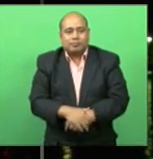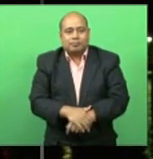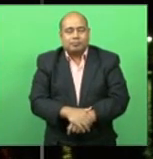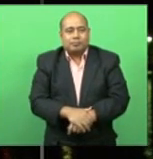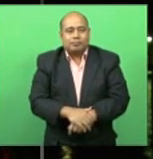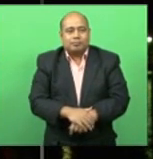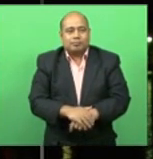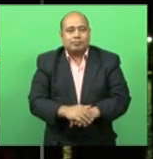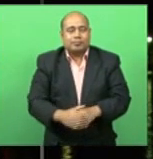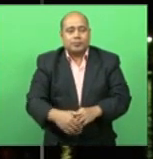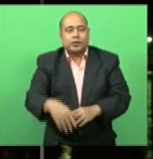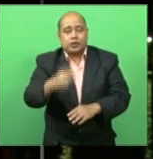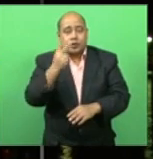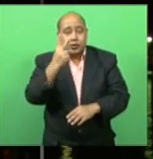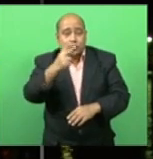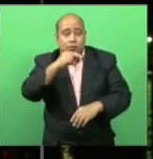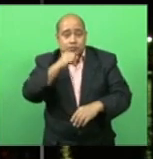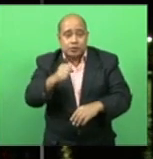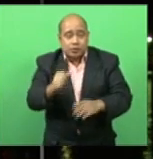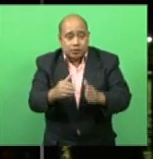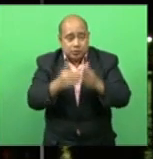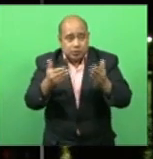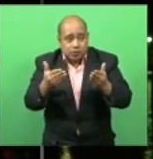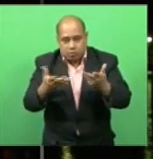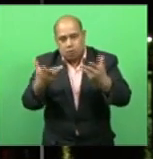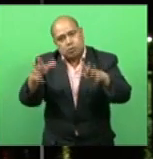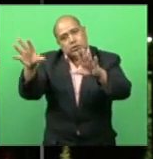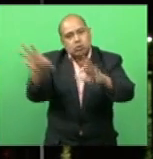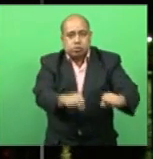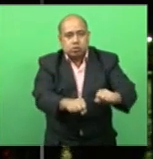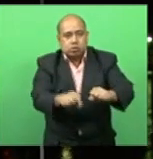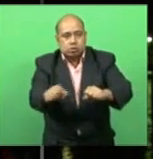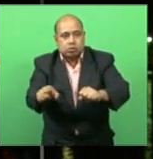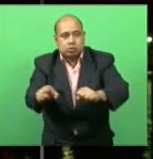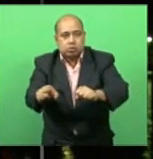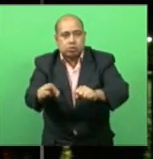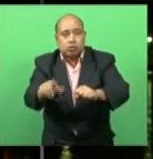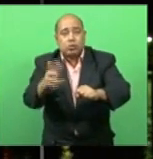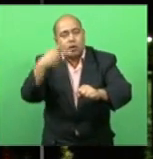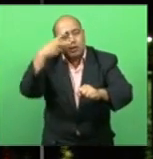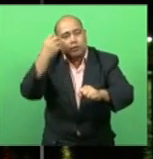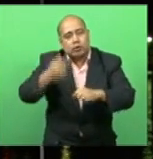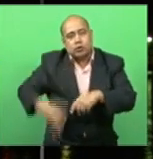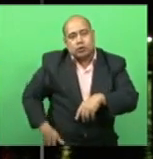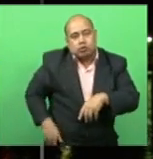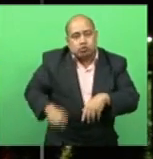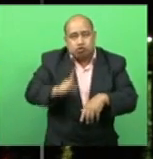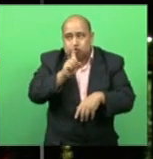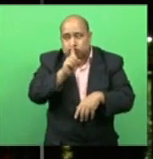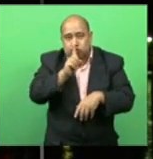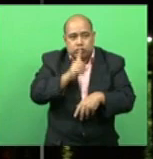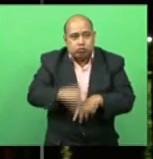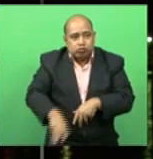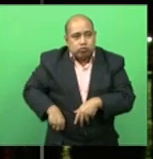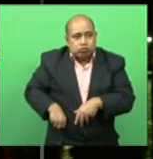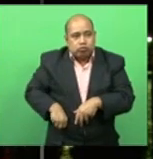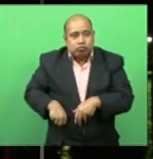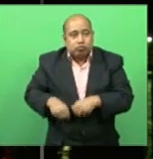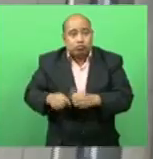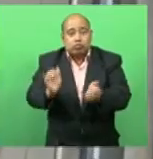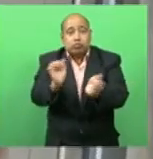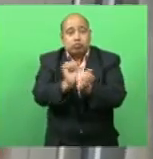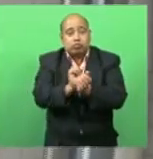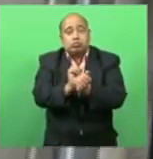for allegedly trying to sneak contraband items into the men's remand centre complex appeared in the Suva Magistrates Court today.